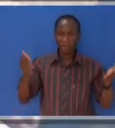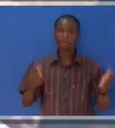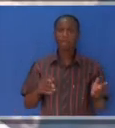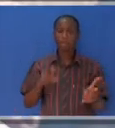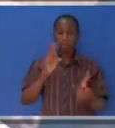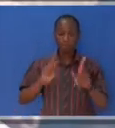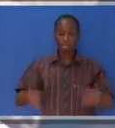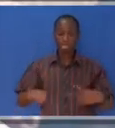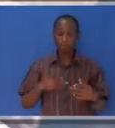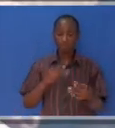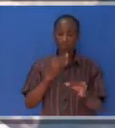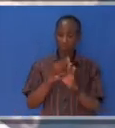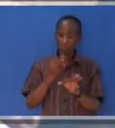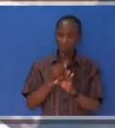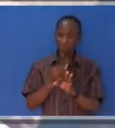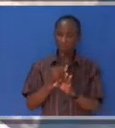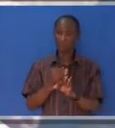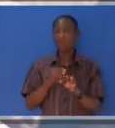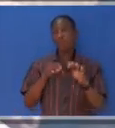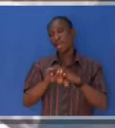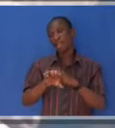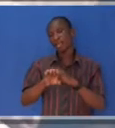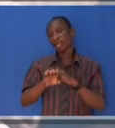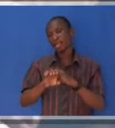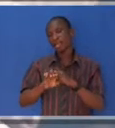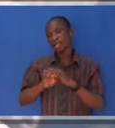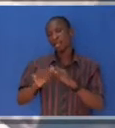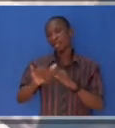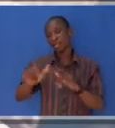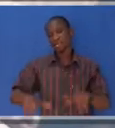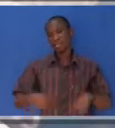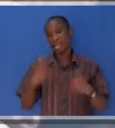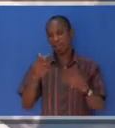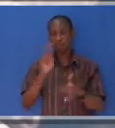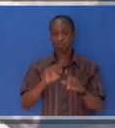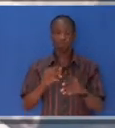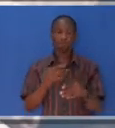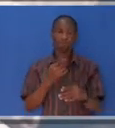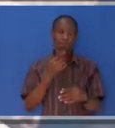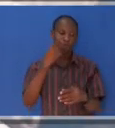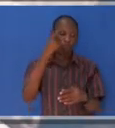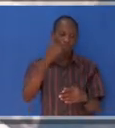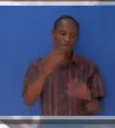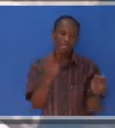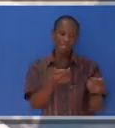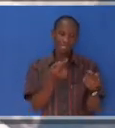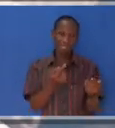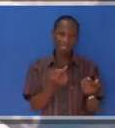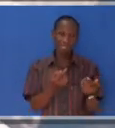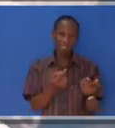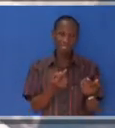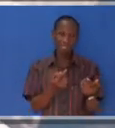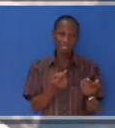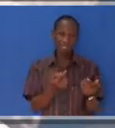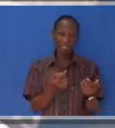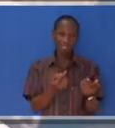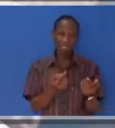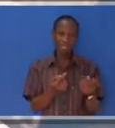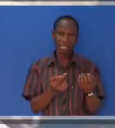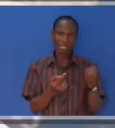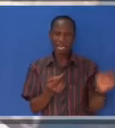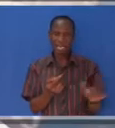ye tenene no bekwa nkwagie wu sori mu na won a wo ye bone no wo ye asode no wantie no kwale nkyerekyere